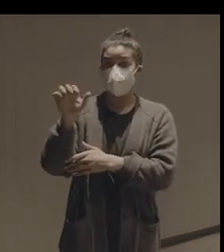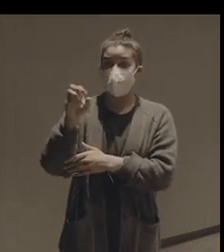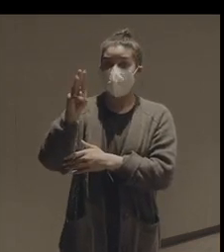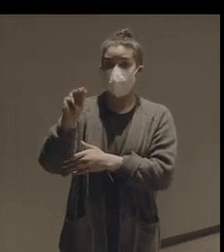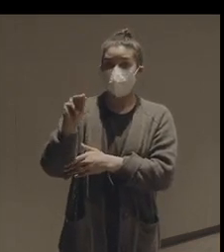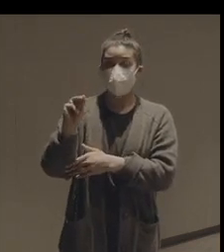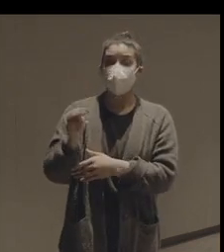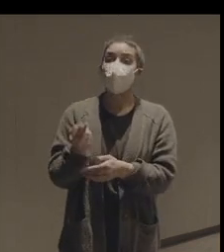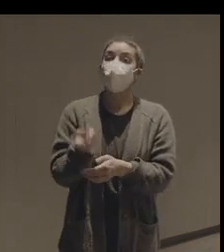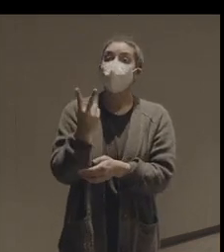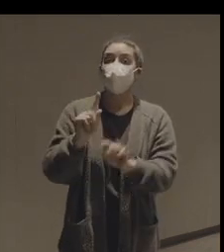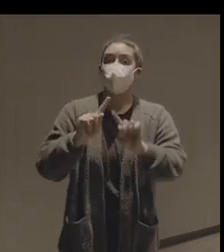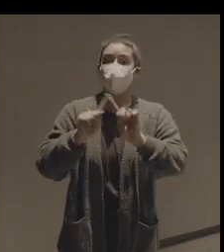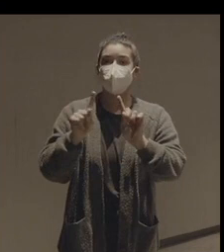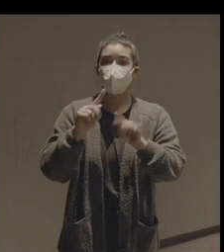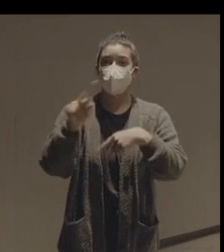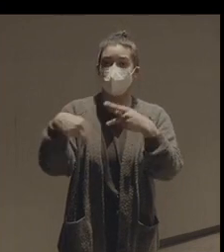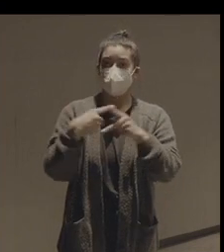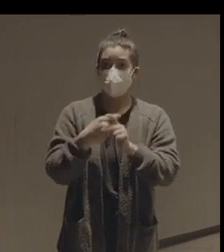67.